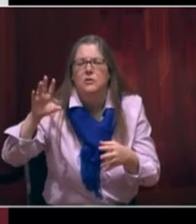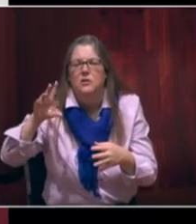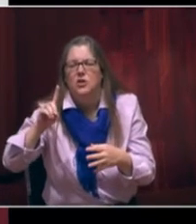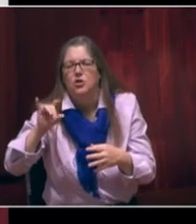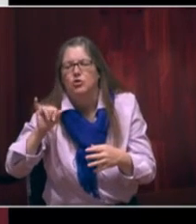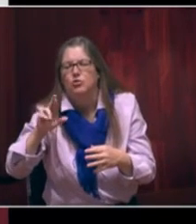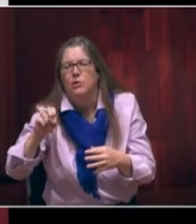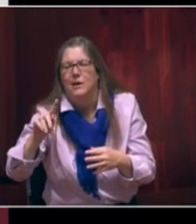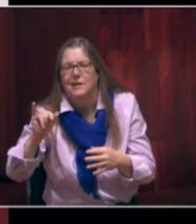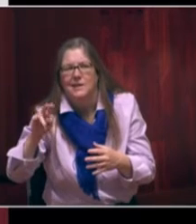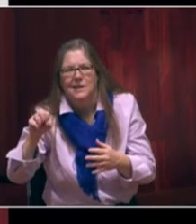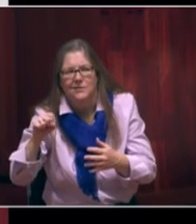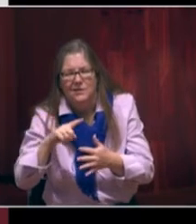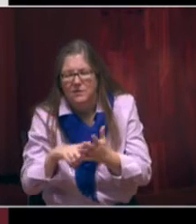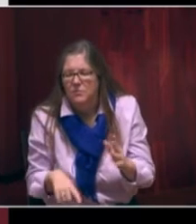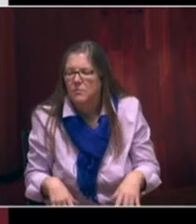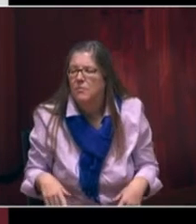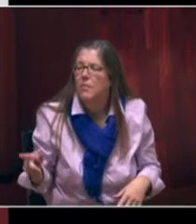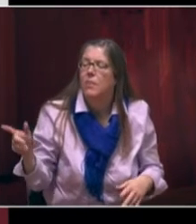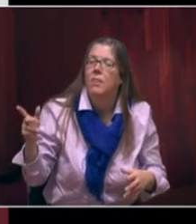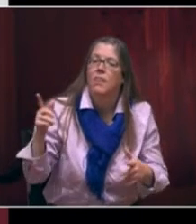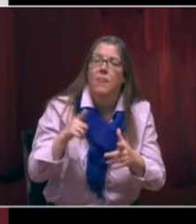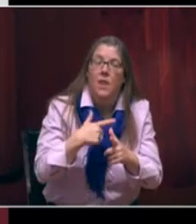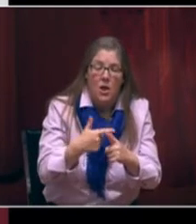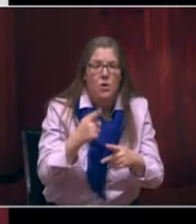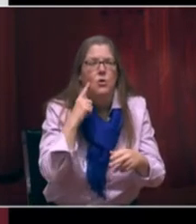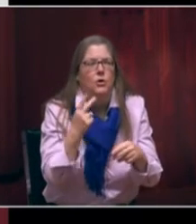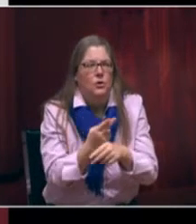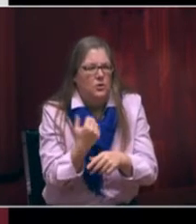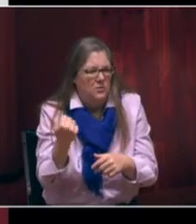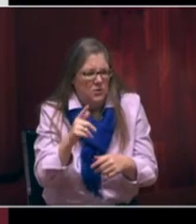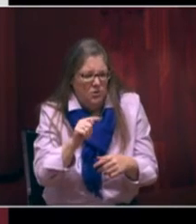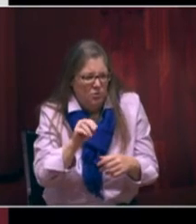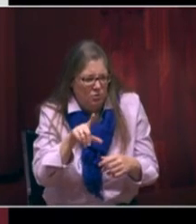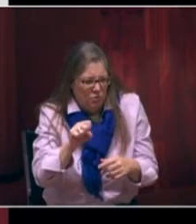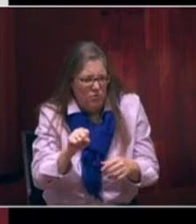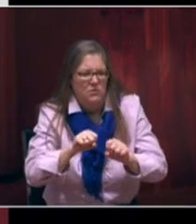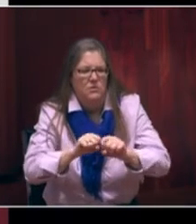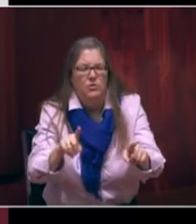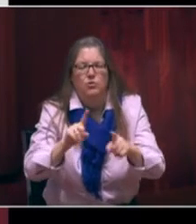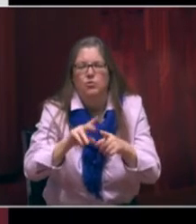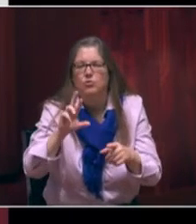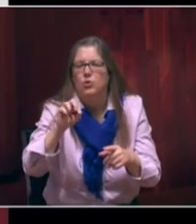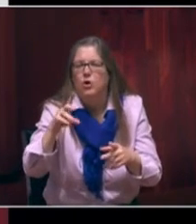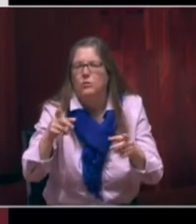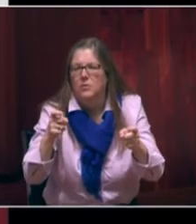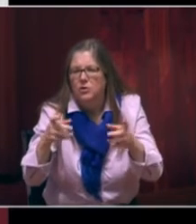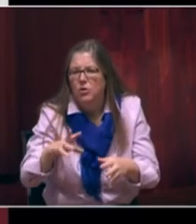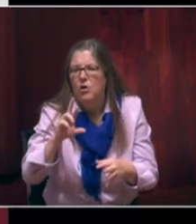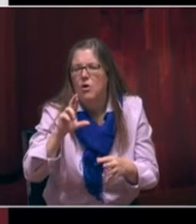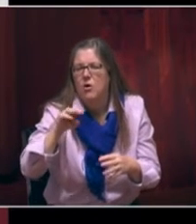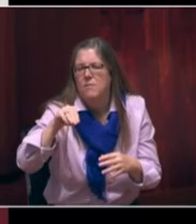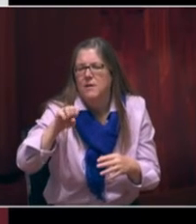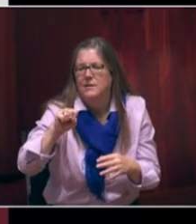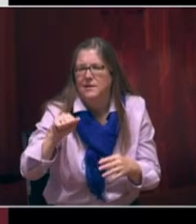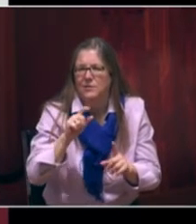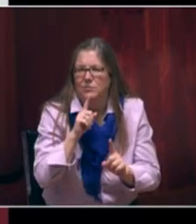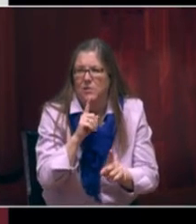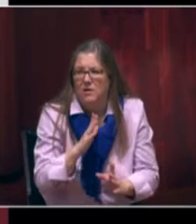tool, and this links will be sent out to the records officers and the designated RMSA respondents.